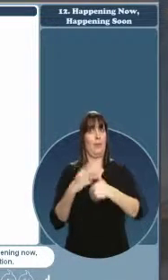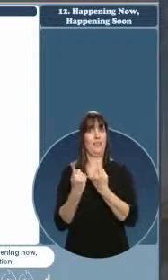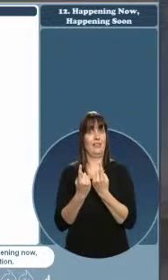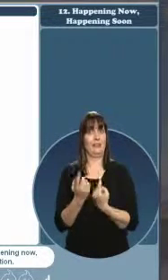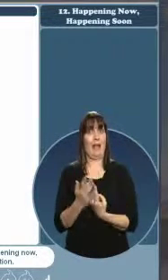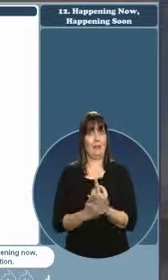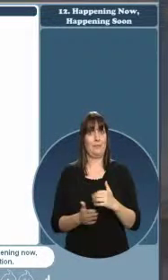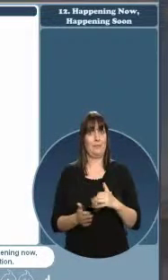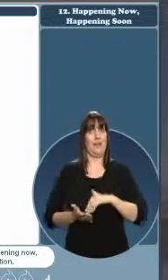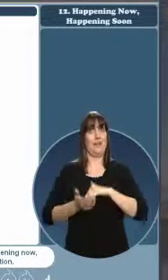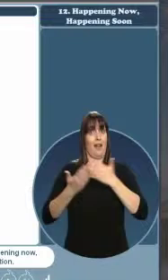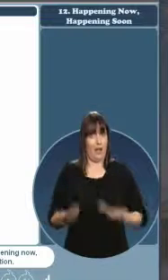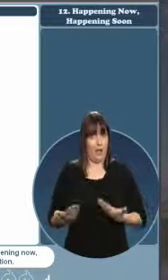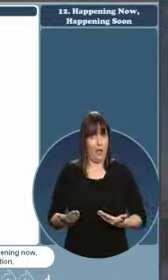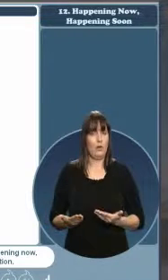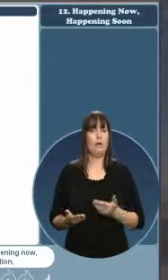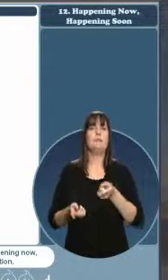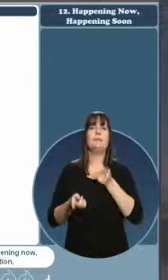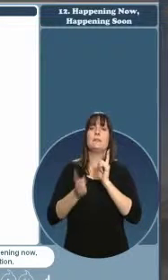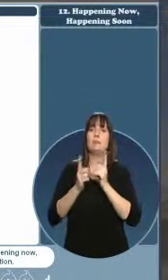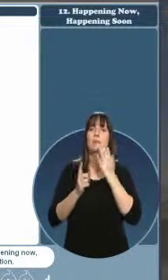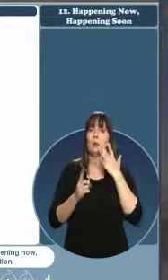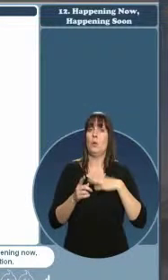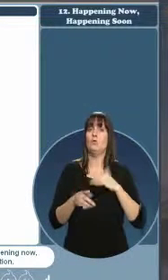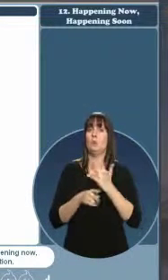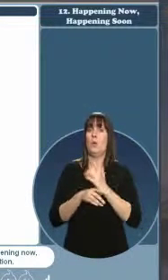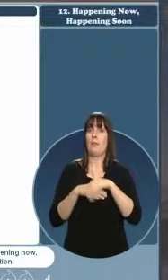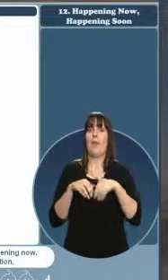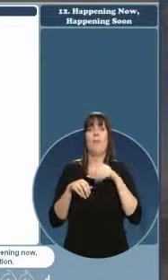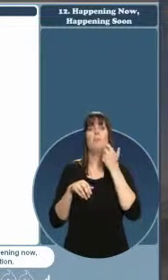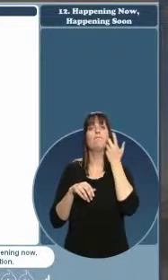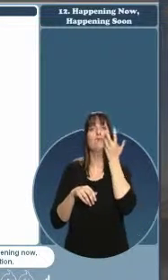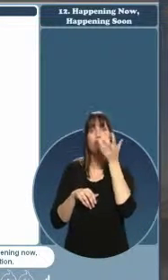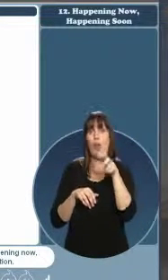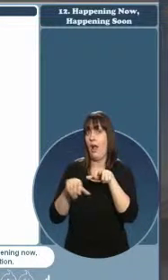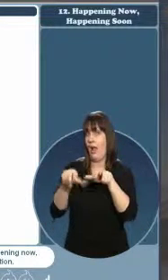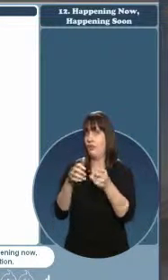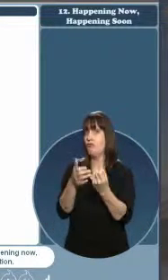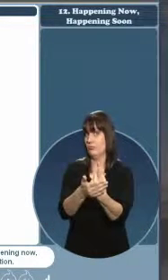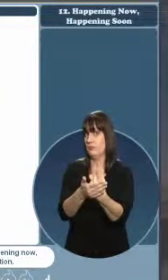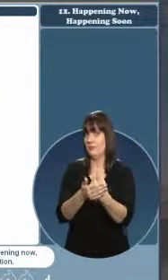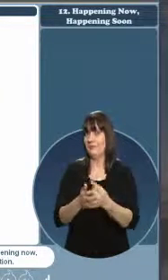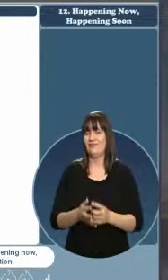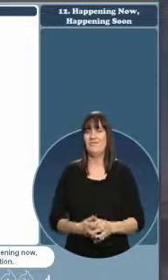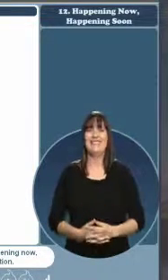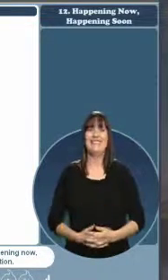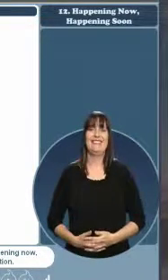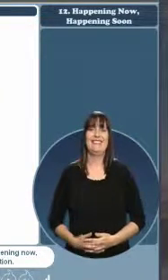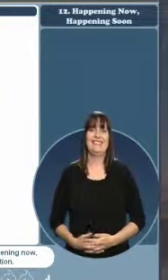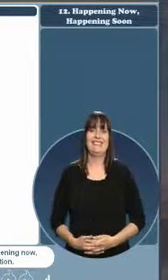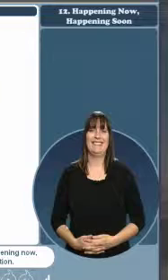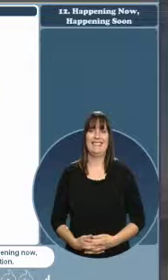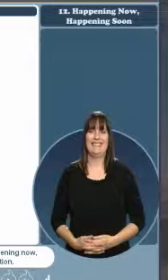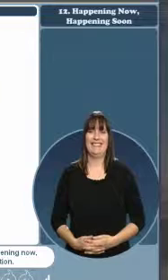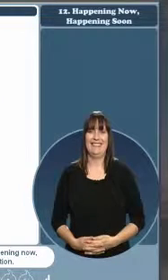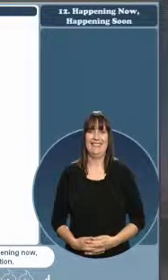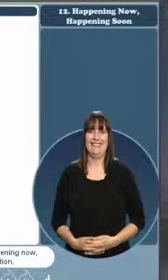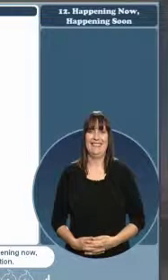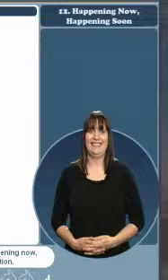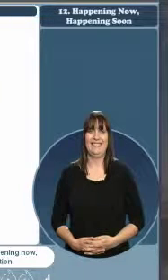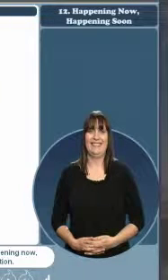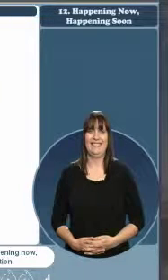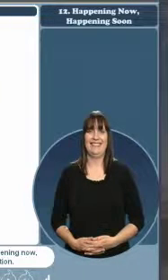You can see we use this tense when we want to talk about things happening now, and sometimes when we want to talk about a future